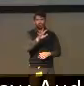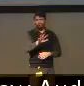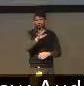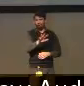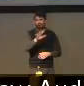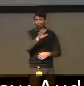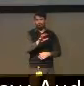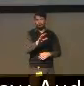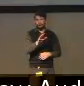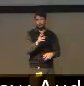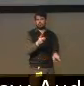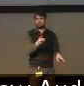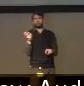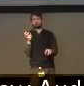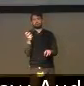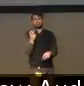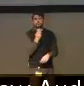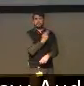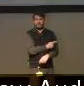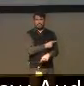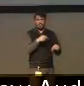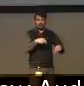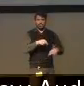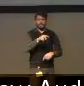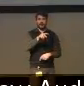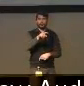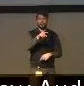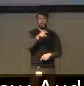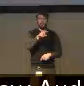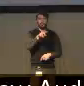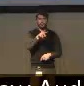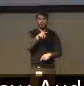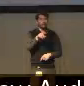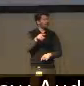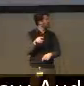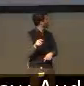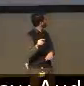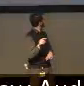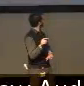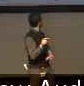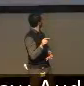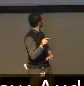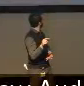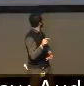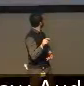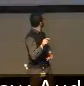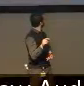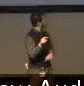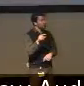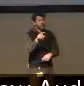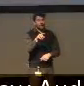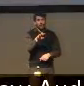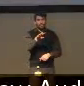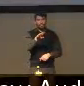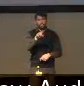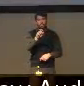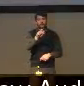We have had 26 inpatient deaths over the course of that time. But I think you're going to hear about